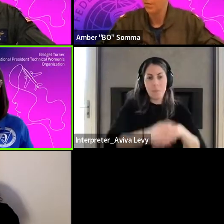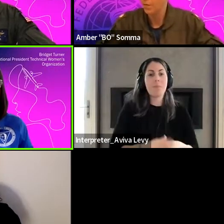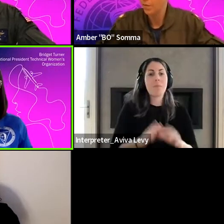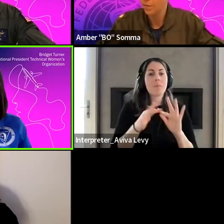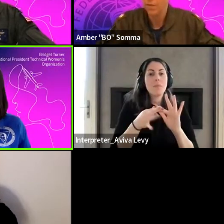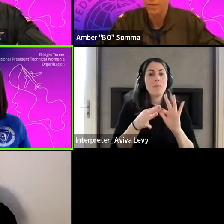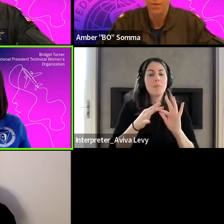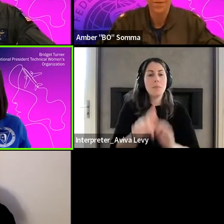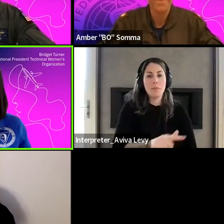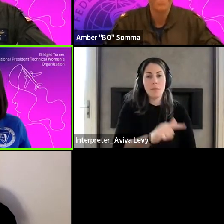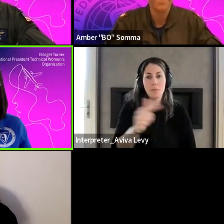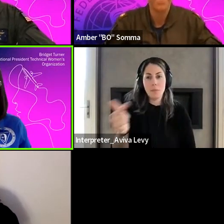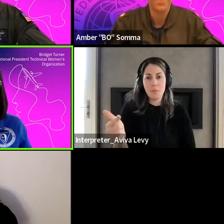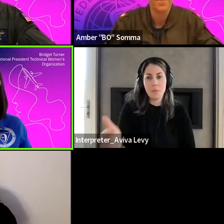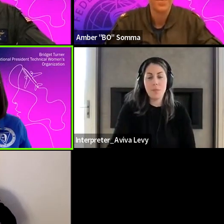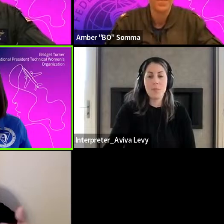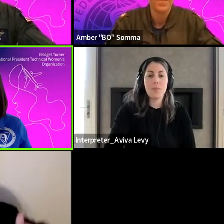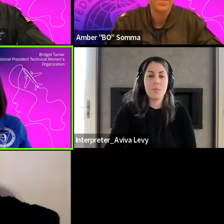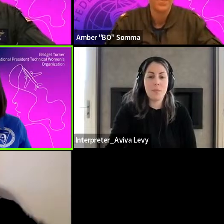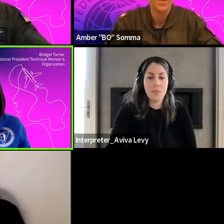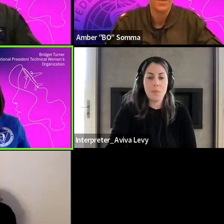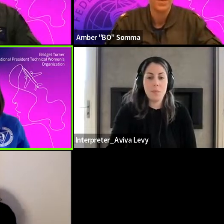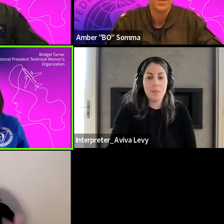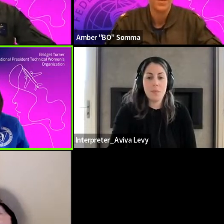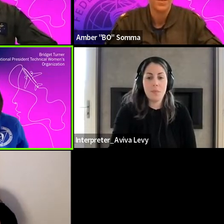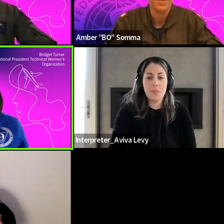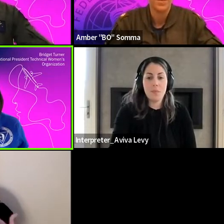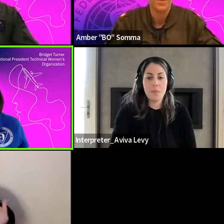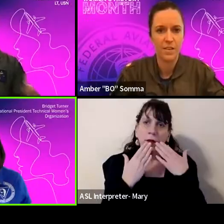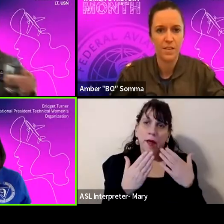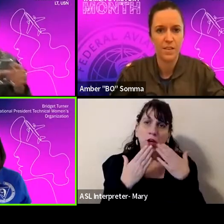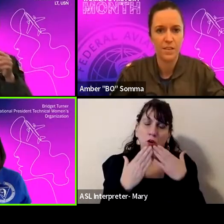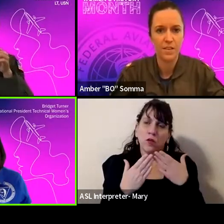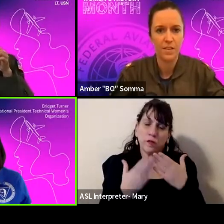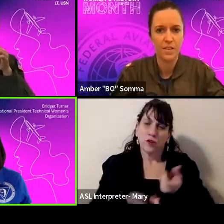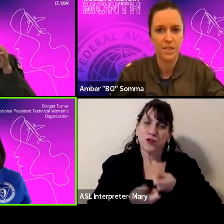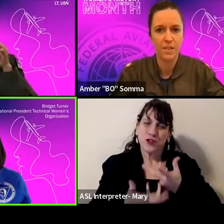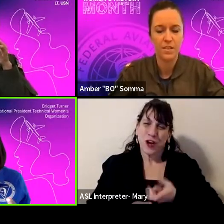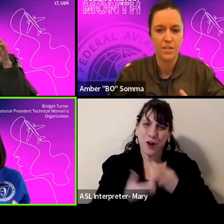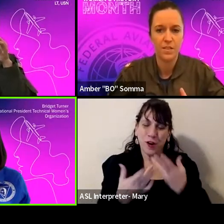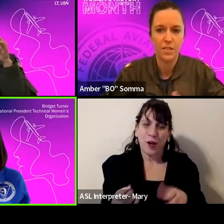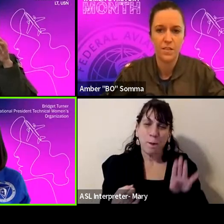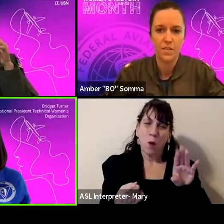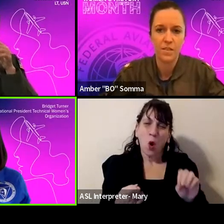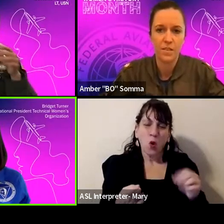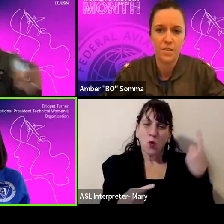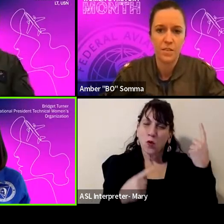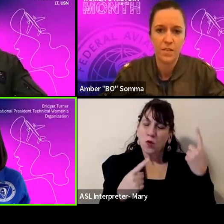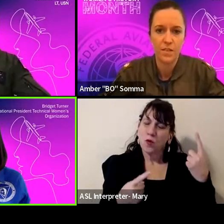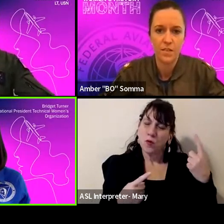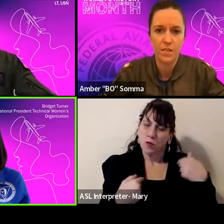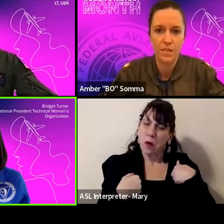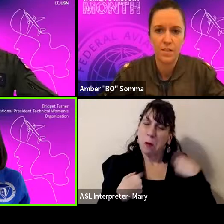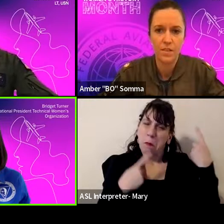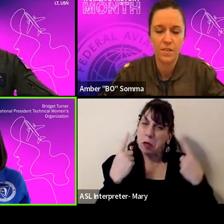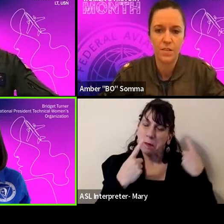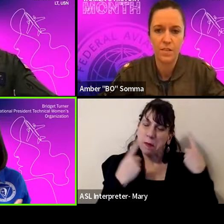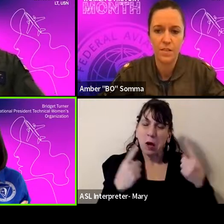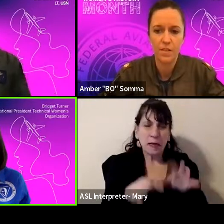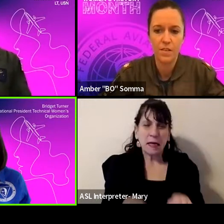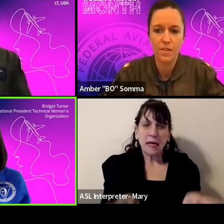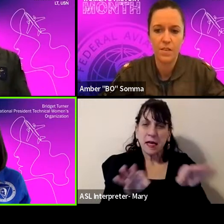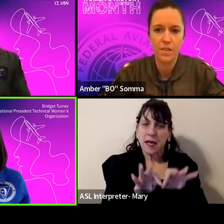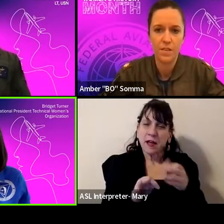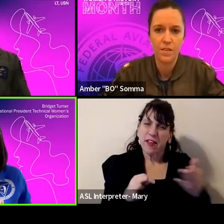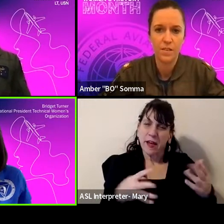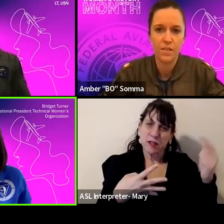Bo Sama, you had made a couple of statements, and it made me think about, you said some of the key things in reference to